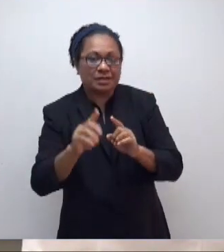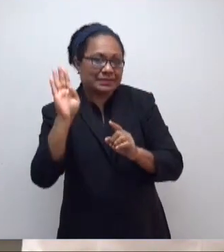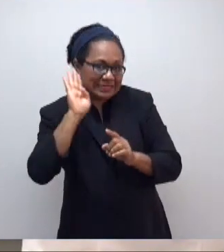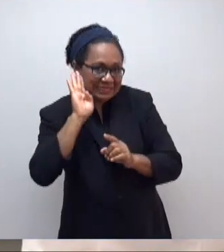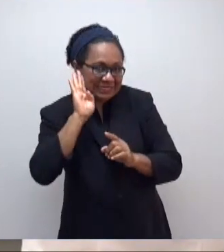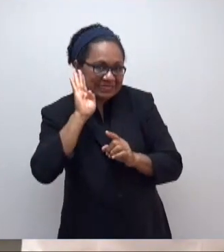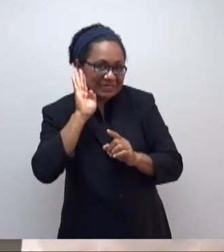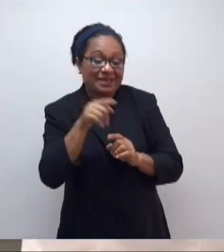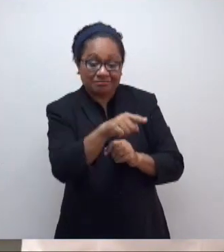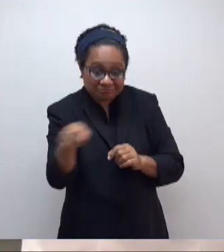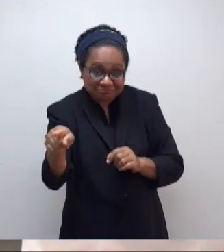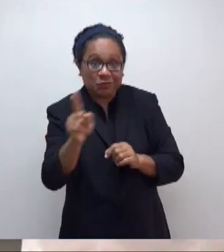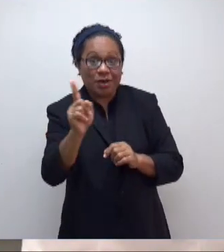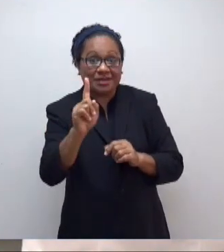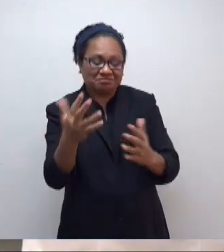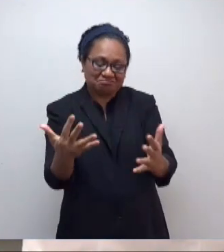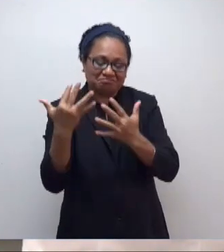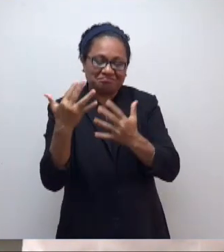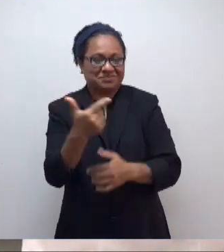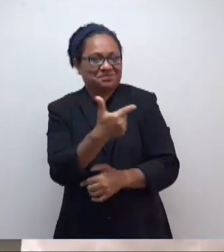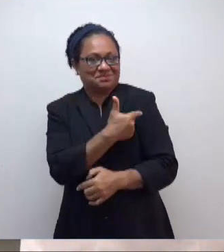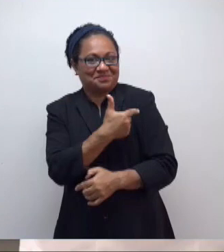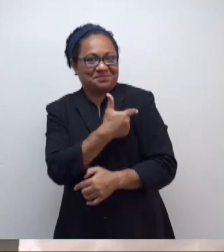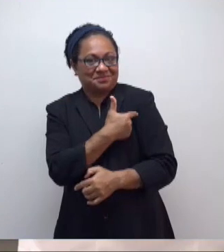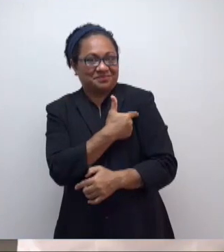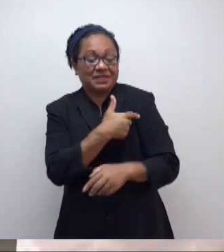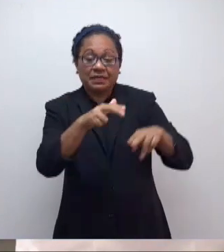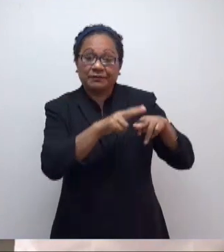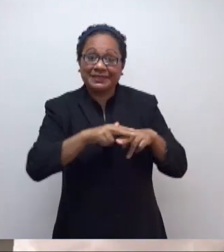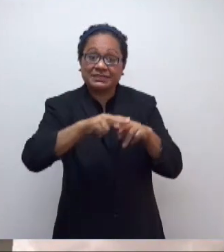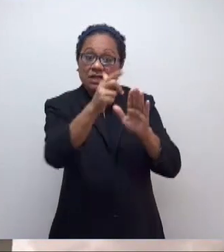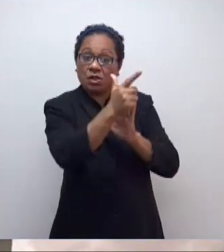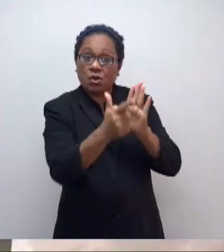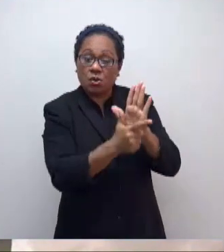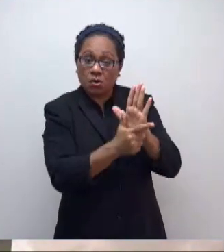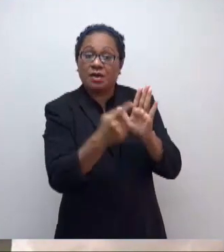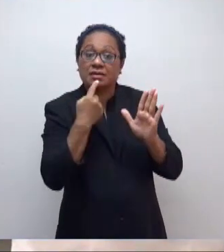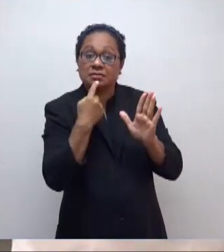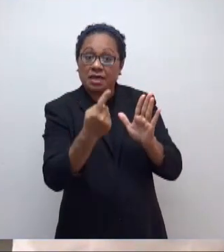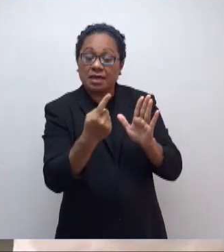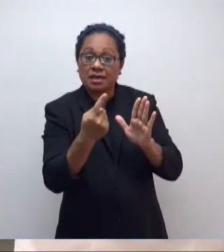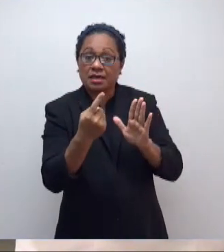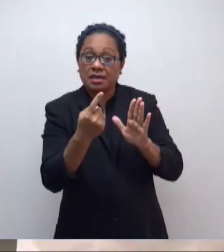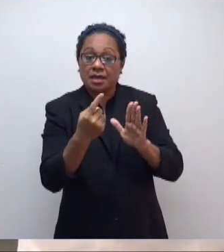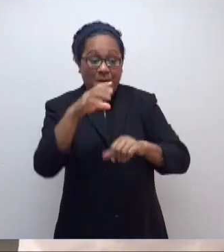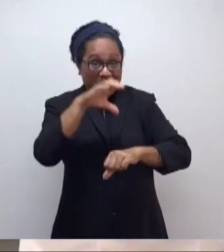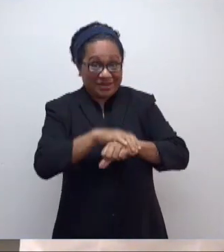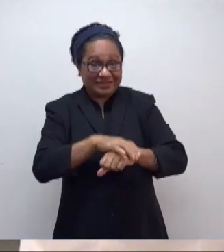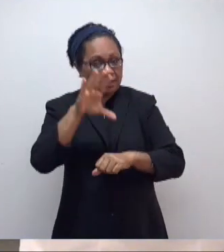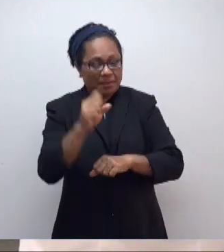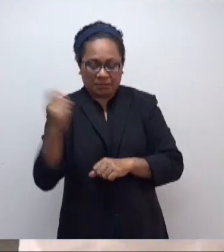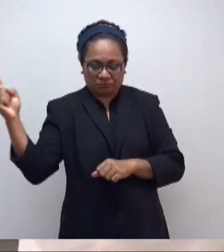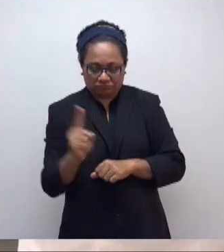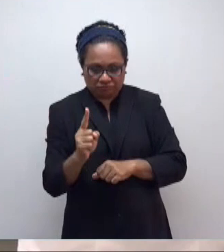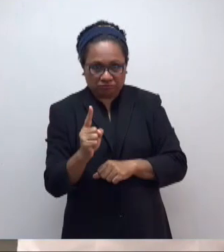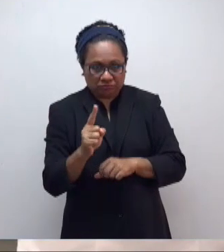become fully vaccinated. According to the laws of Fiji, a police officer has to be on site